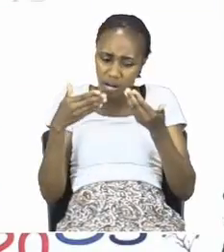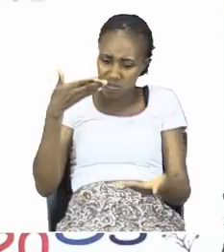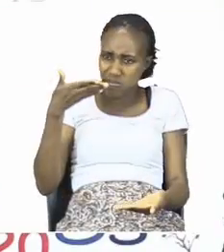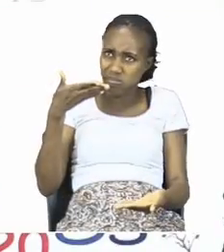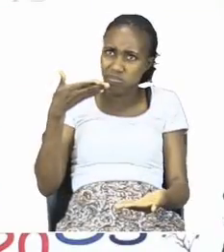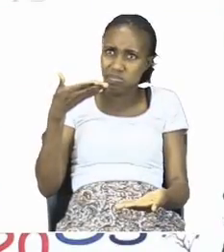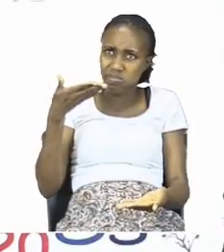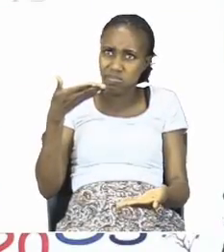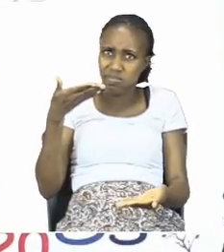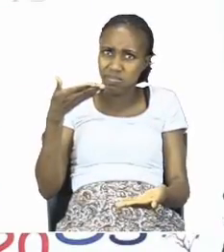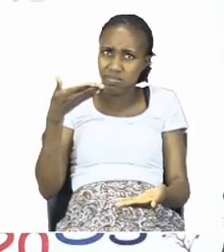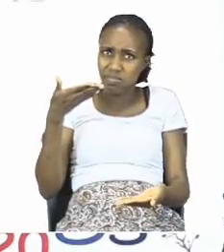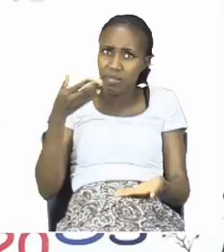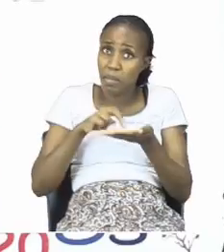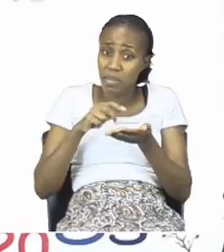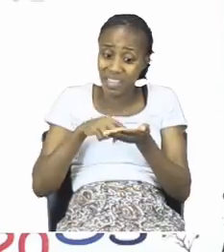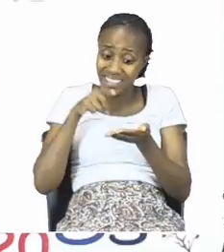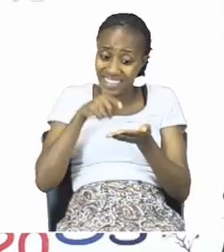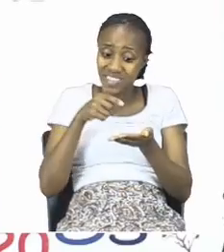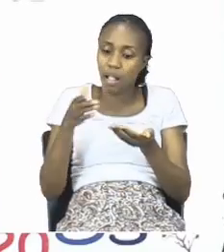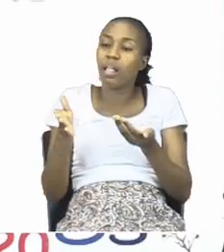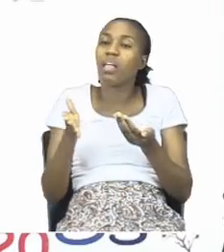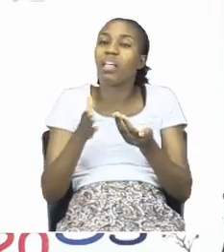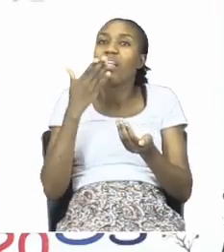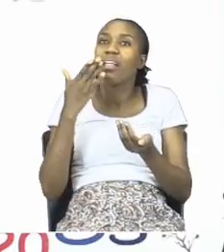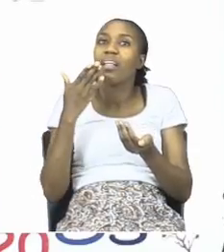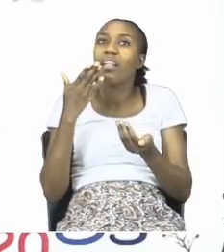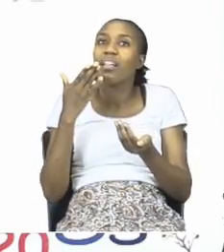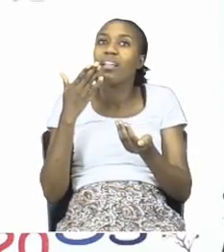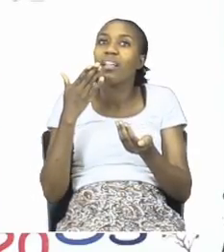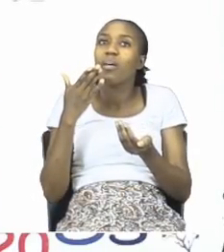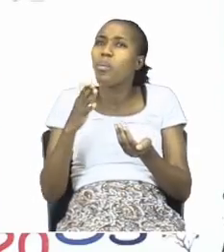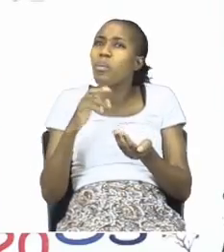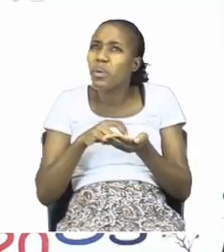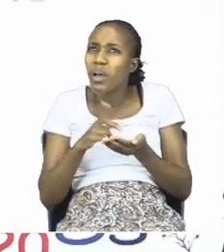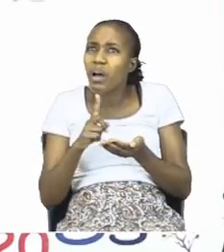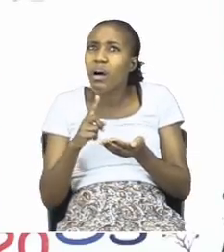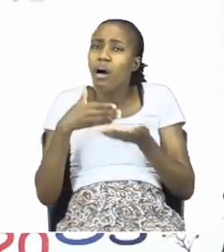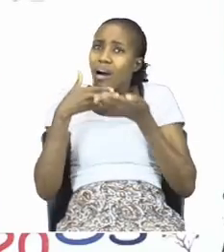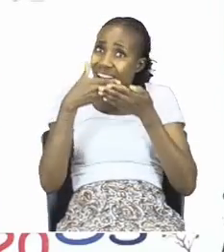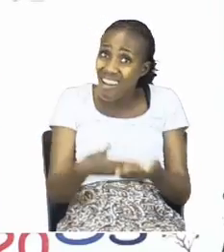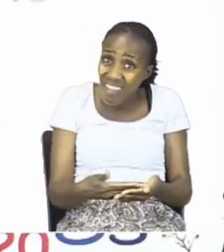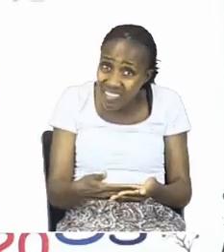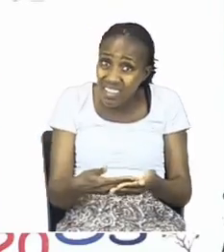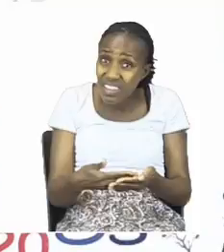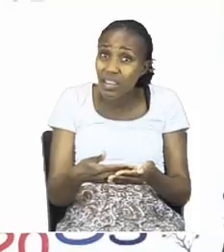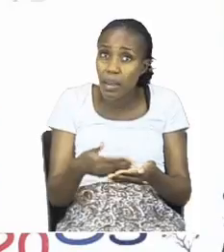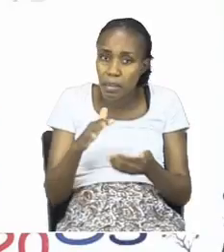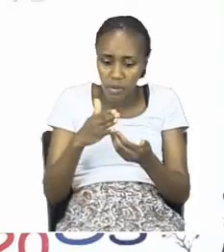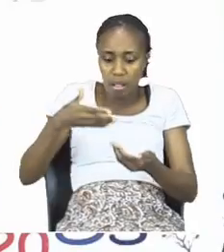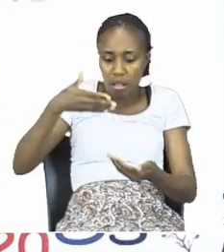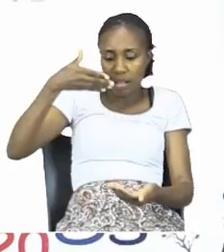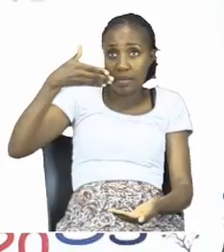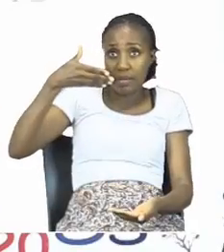means that our strawberry is actually heavy. If you see it is